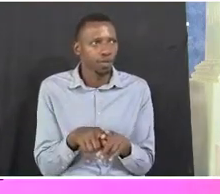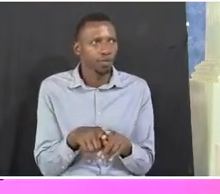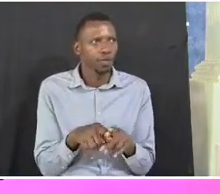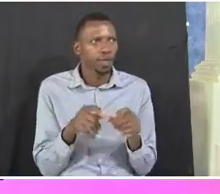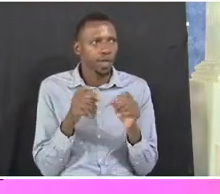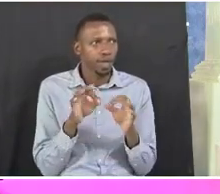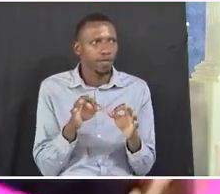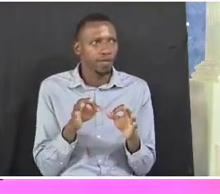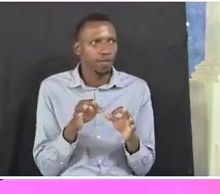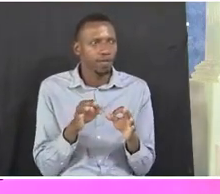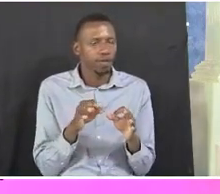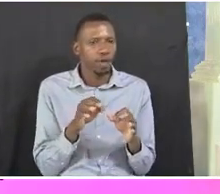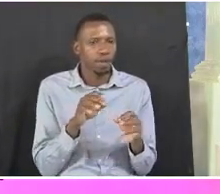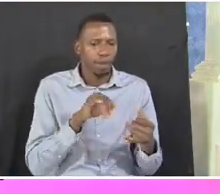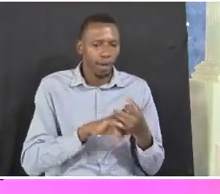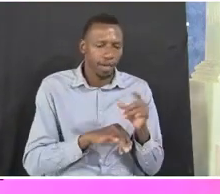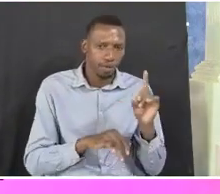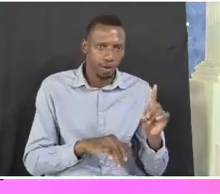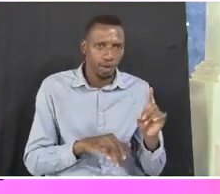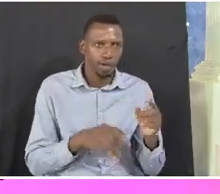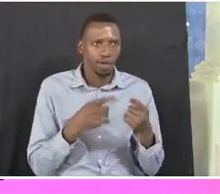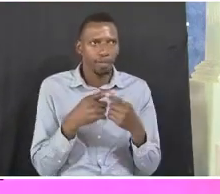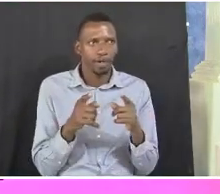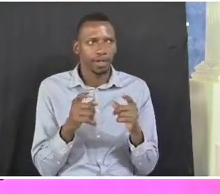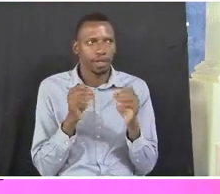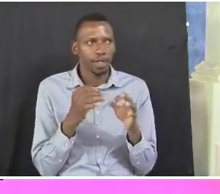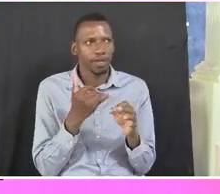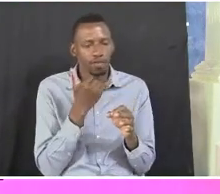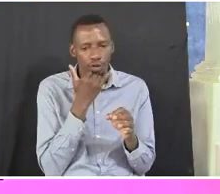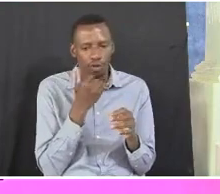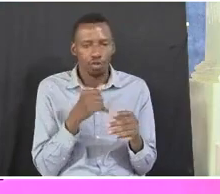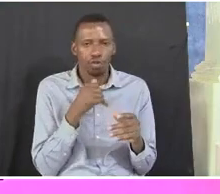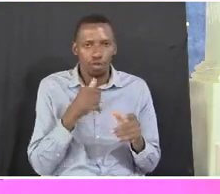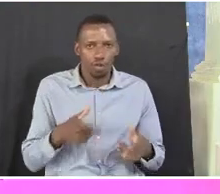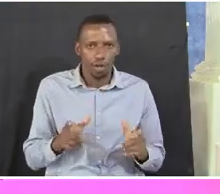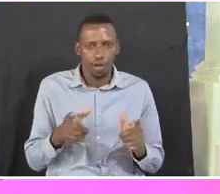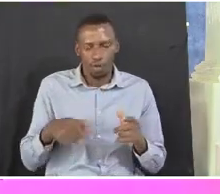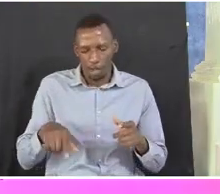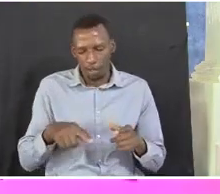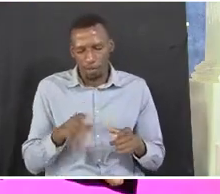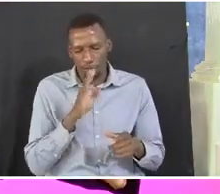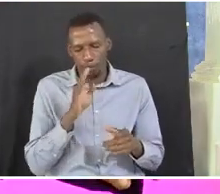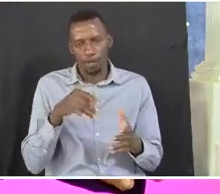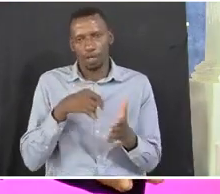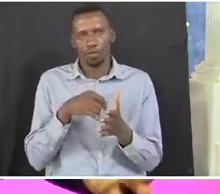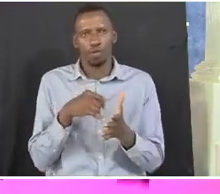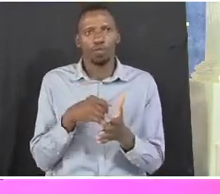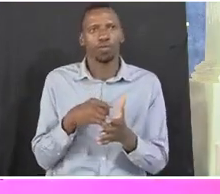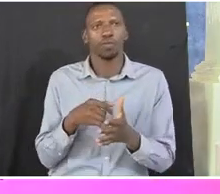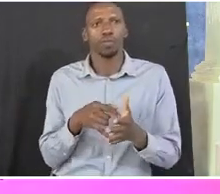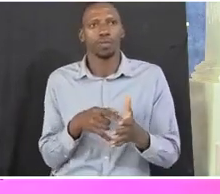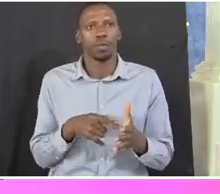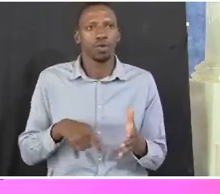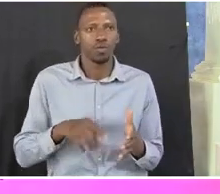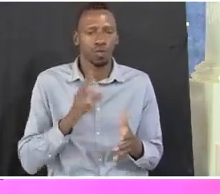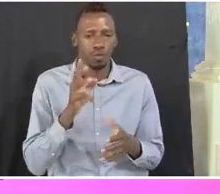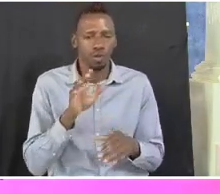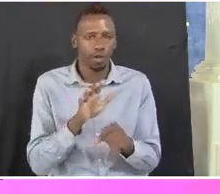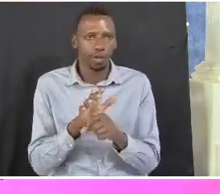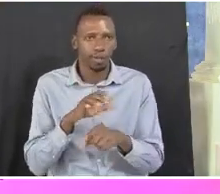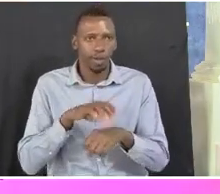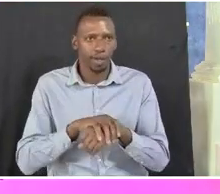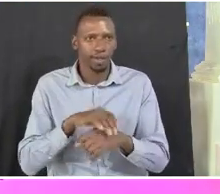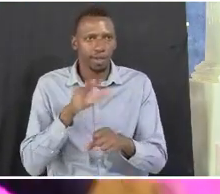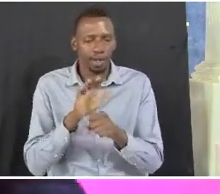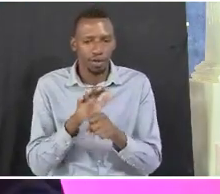monogamous marriage, but if it is broken, it cannot allow us to get involved. We will get a lot of